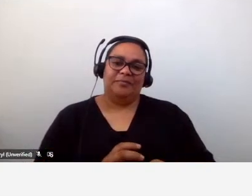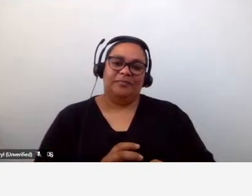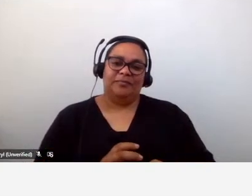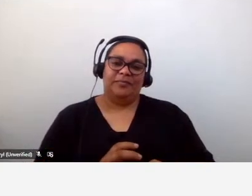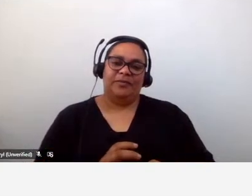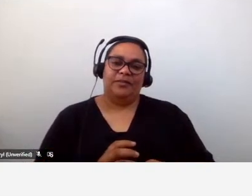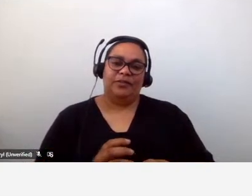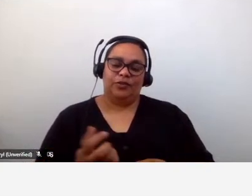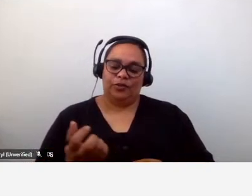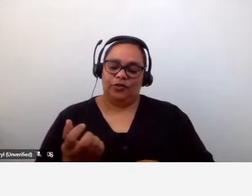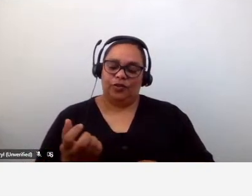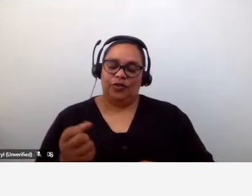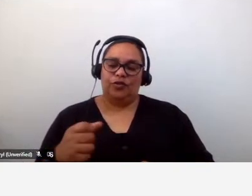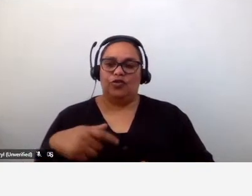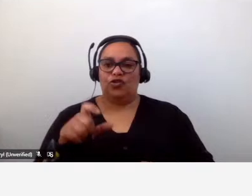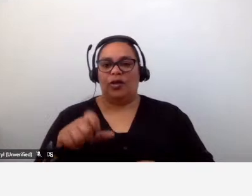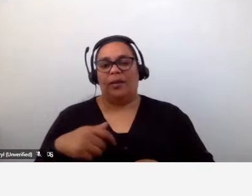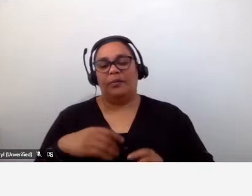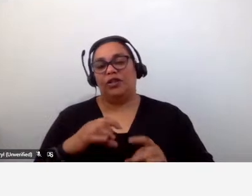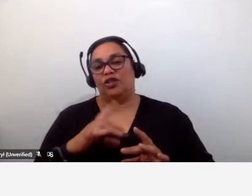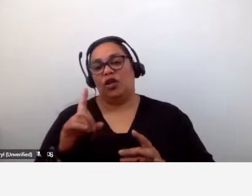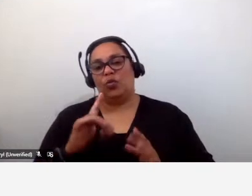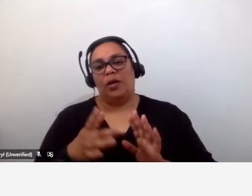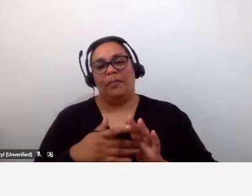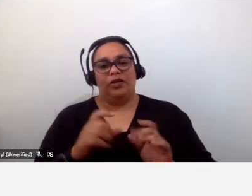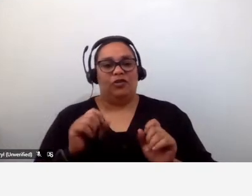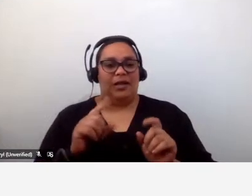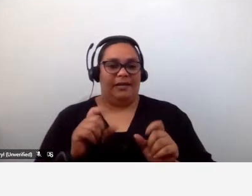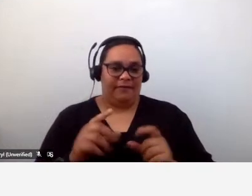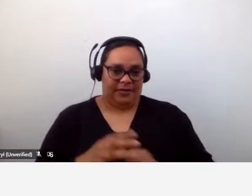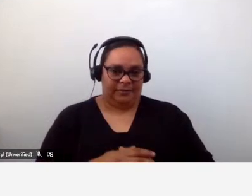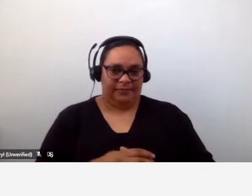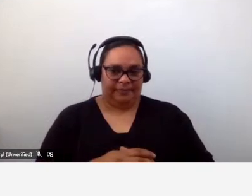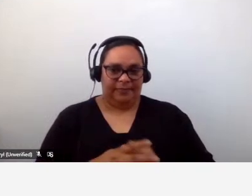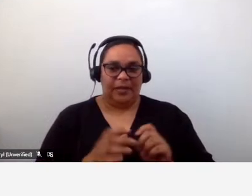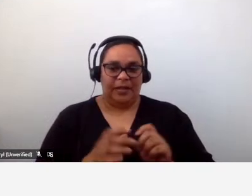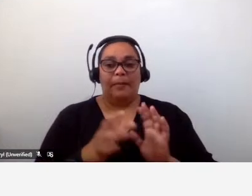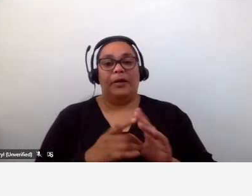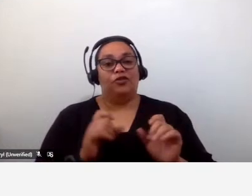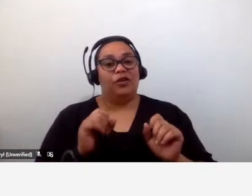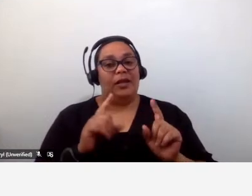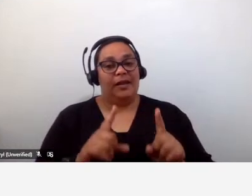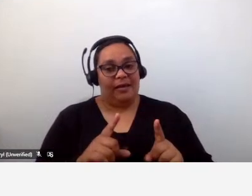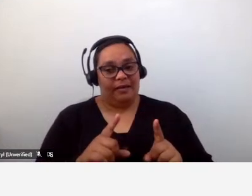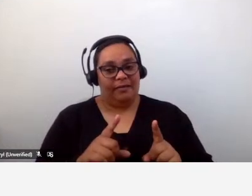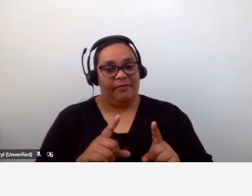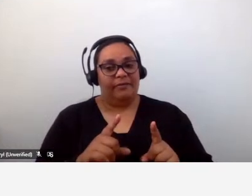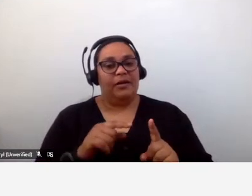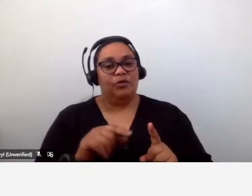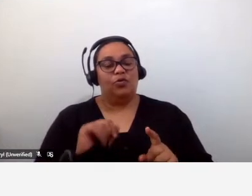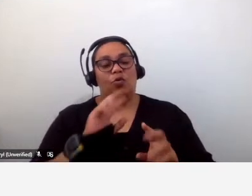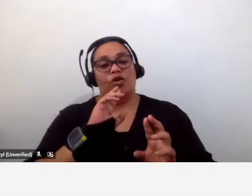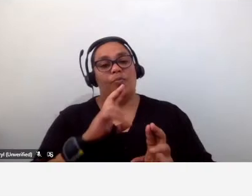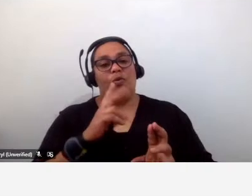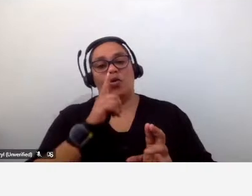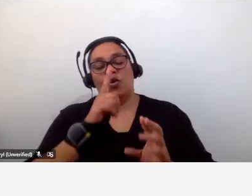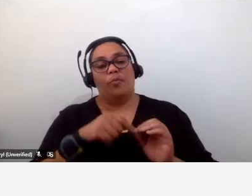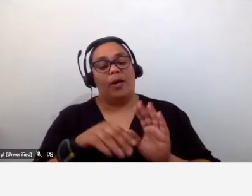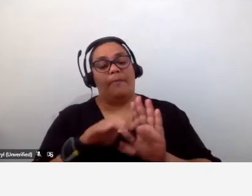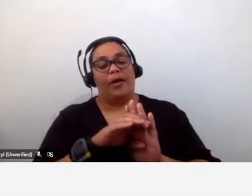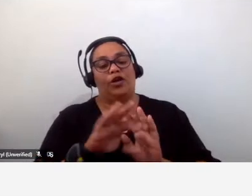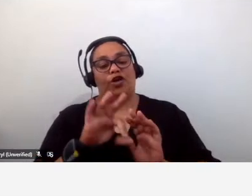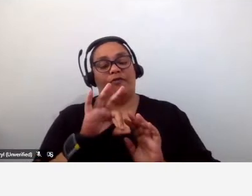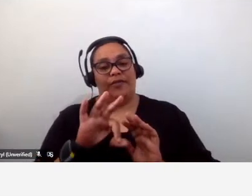Chair, let's start on page 11. On page 11, the report speaks on paragraph